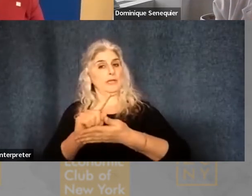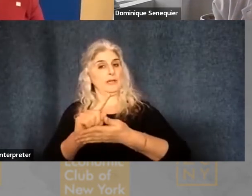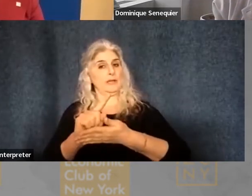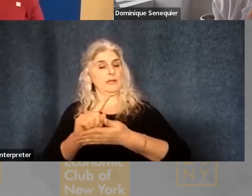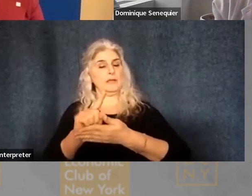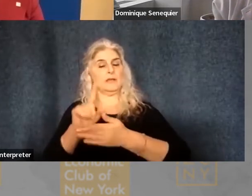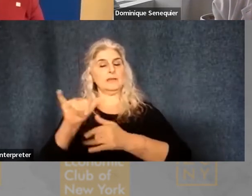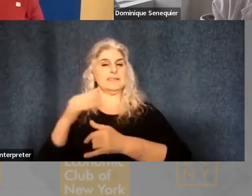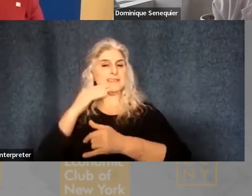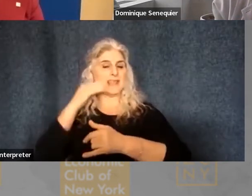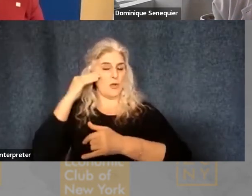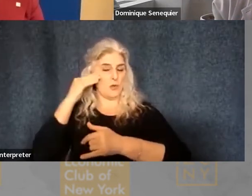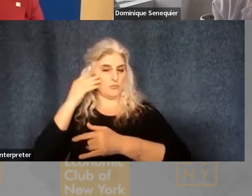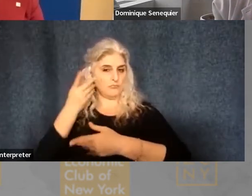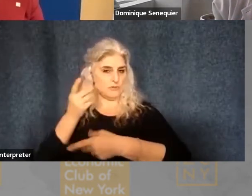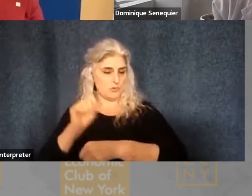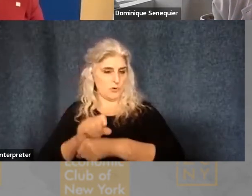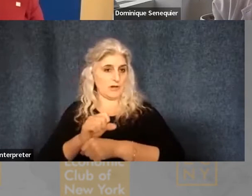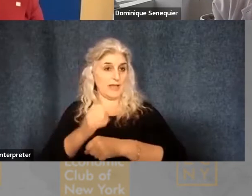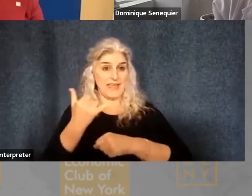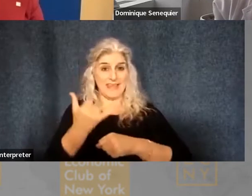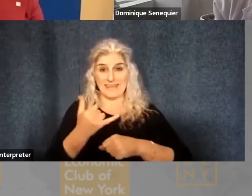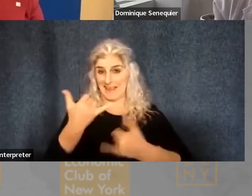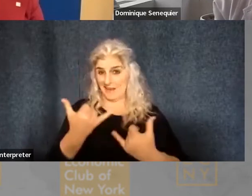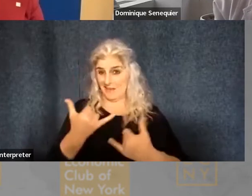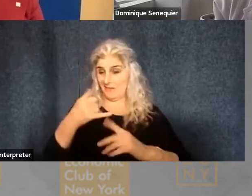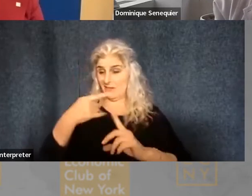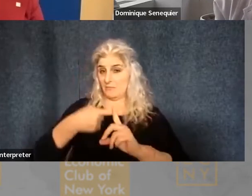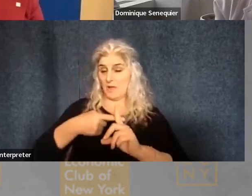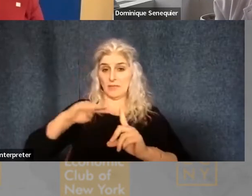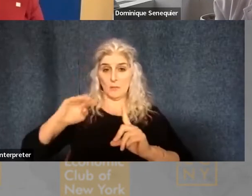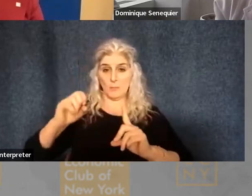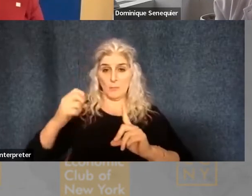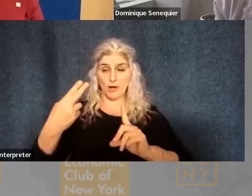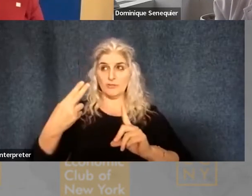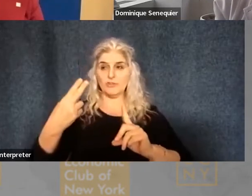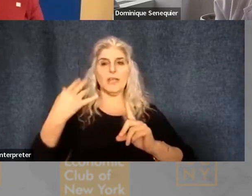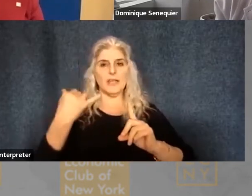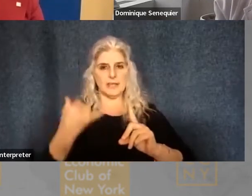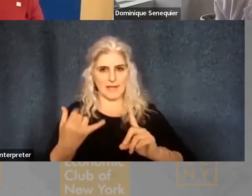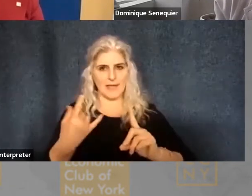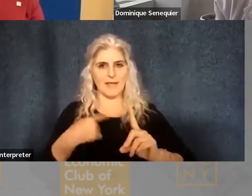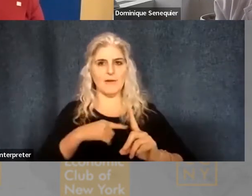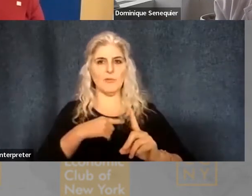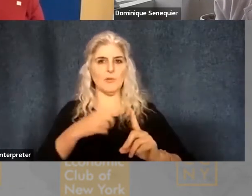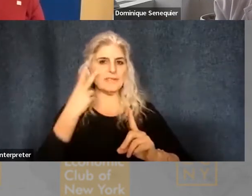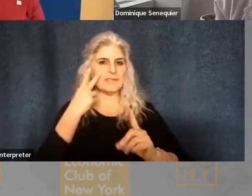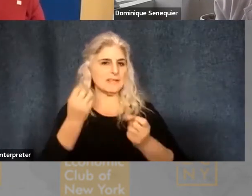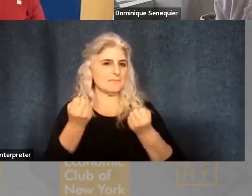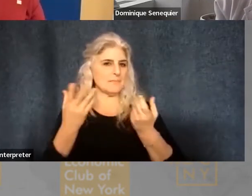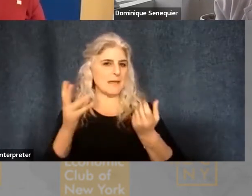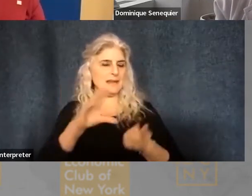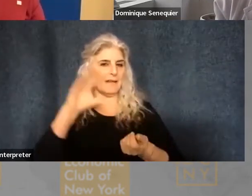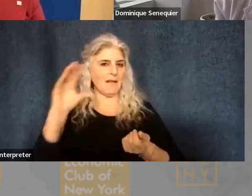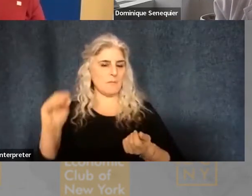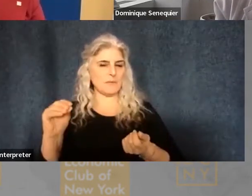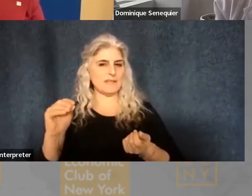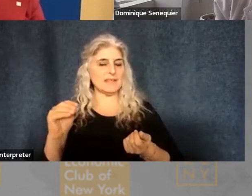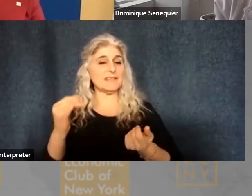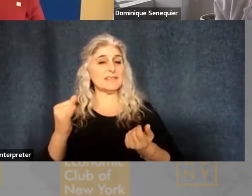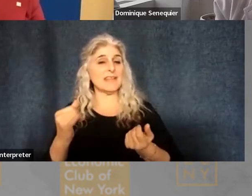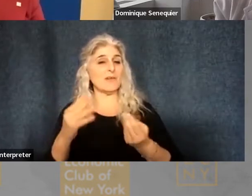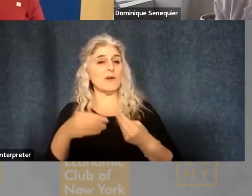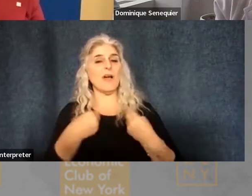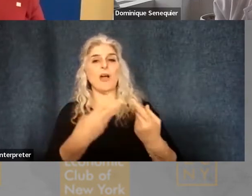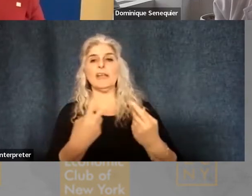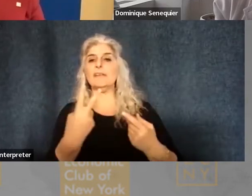are now in March, and in March, we are seeing that many companies are giving